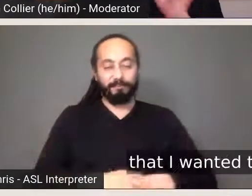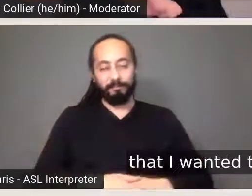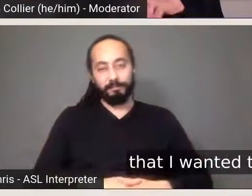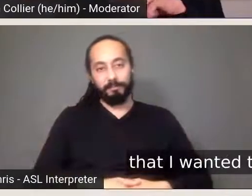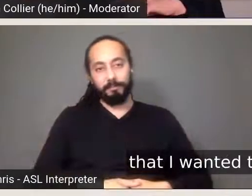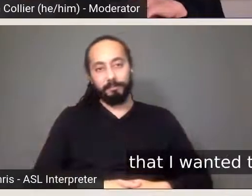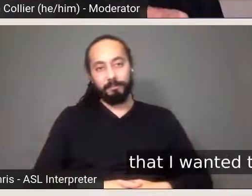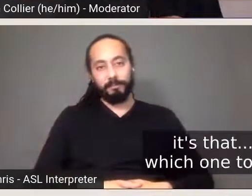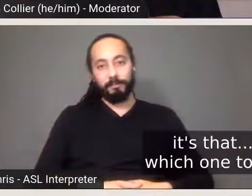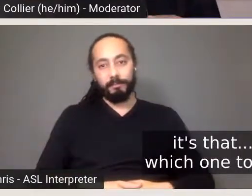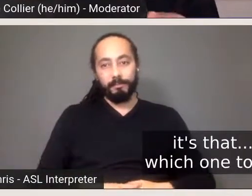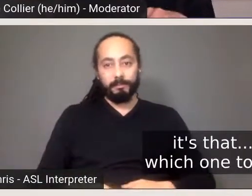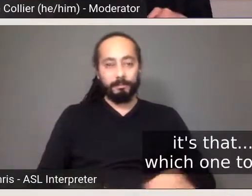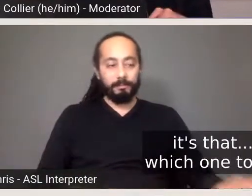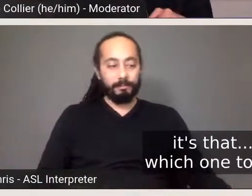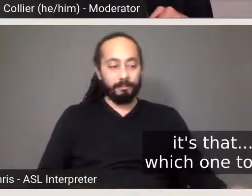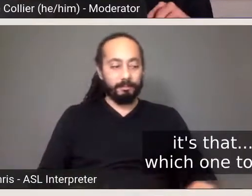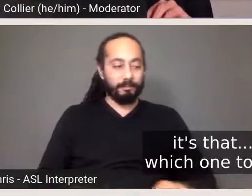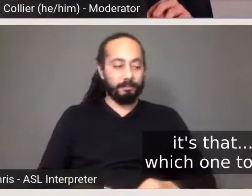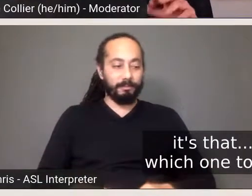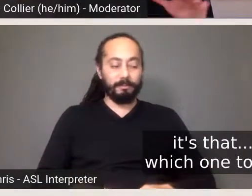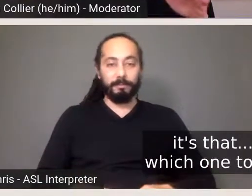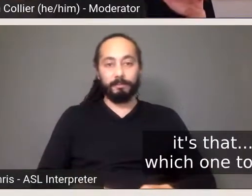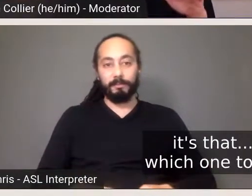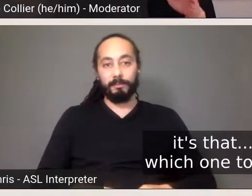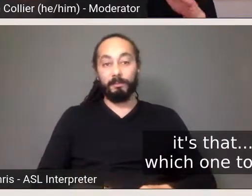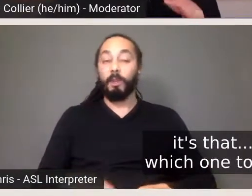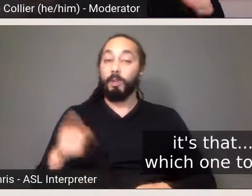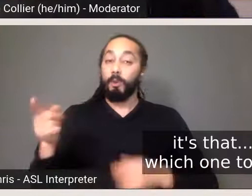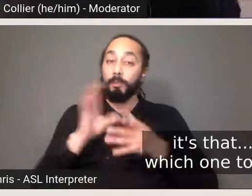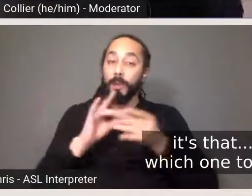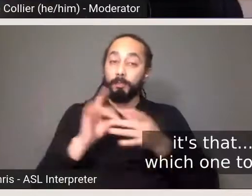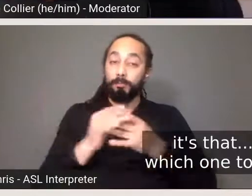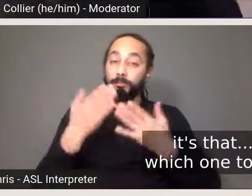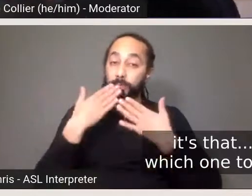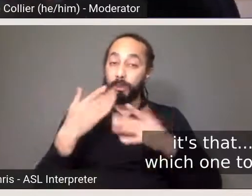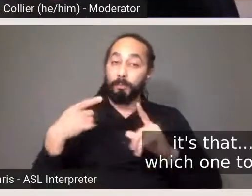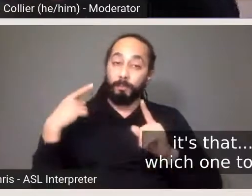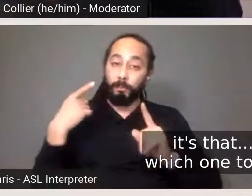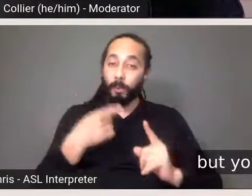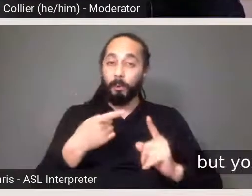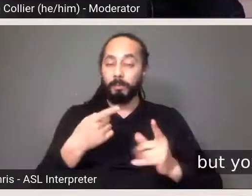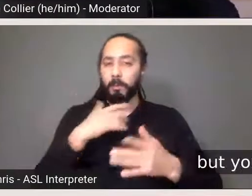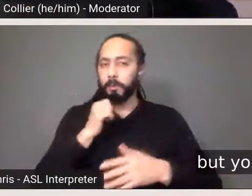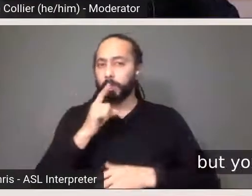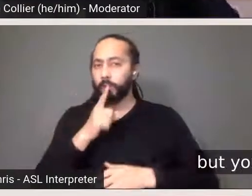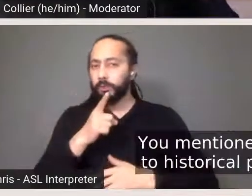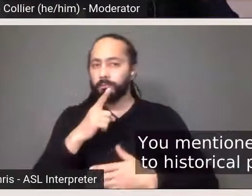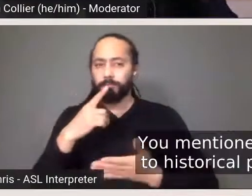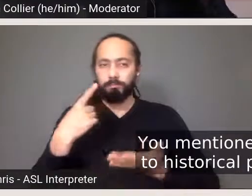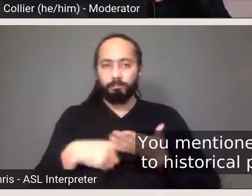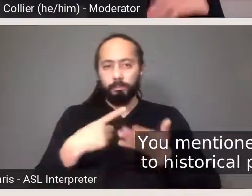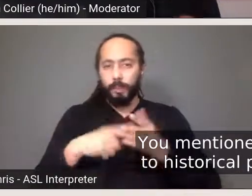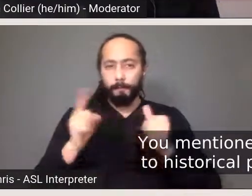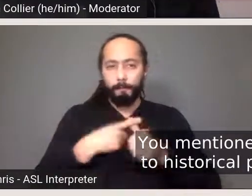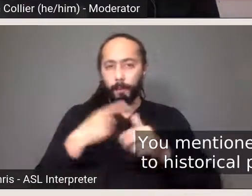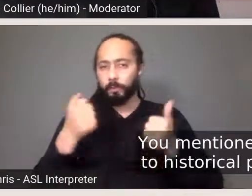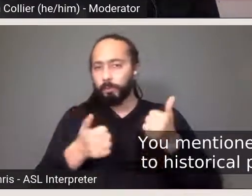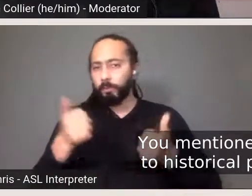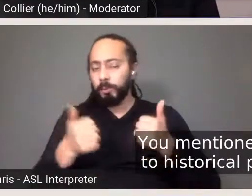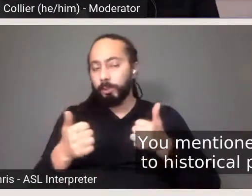points that I wanted to talk about next, is that not sure which one to talk about first, but you